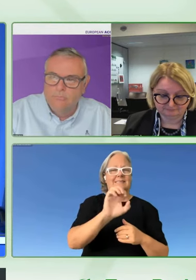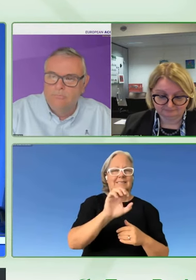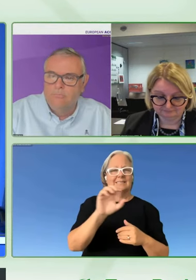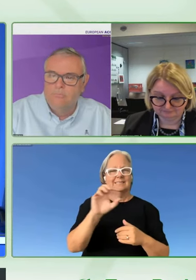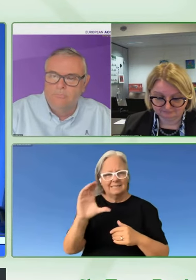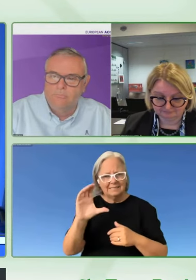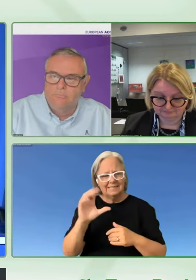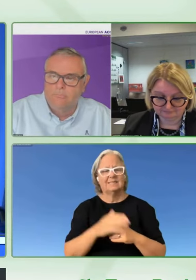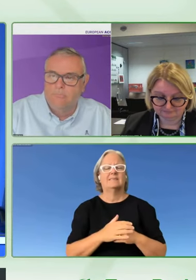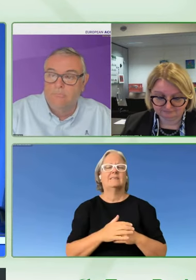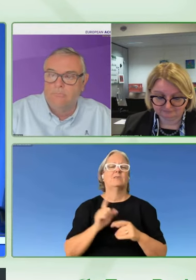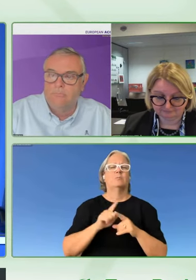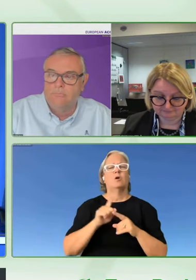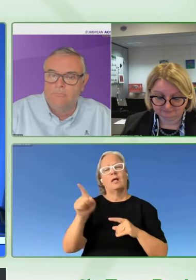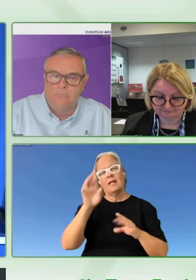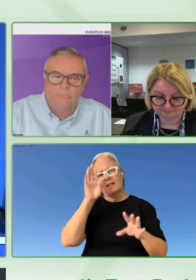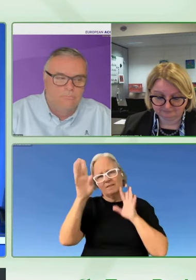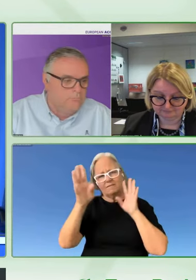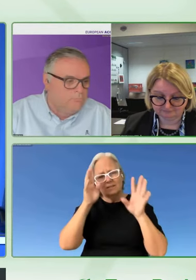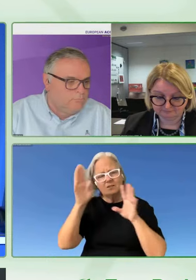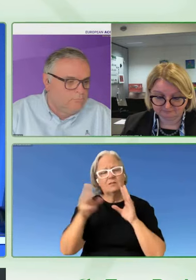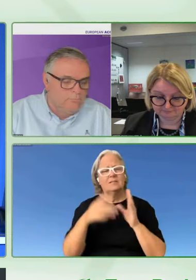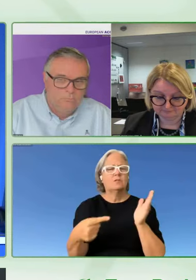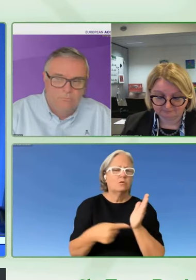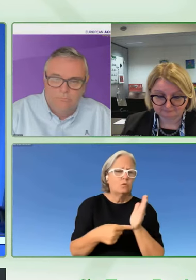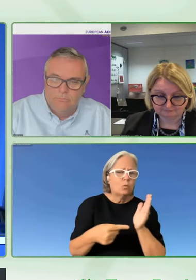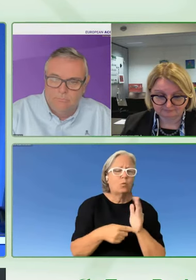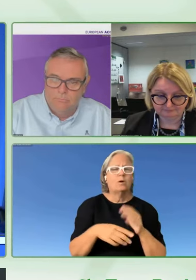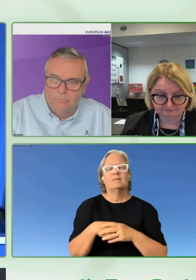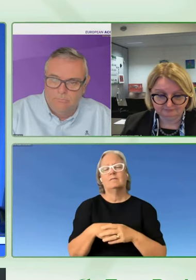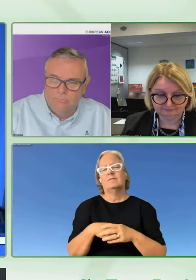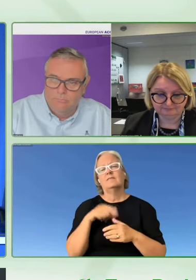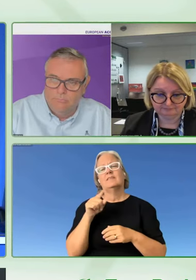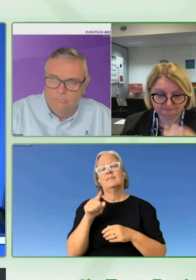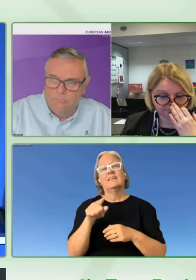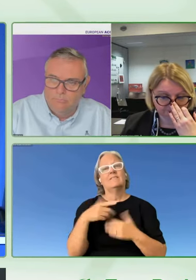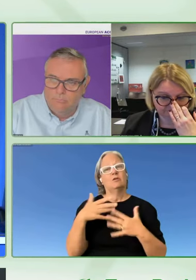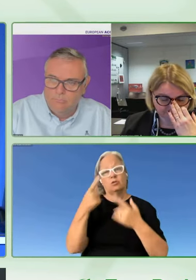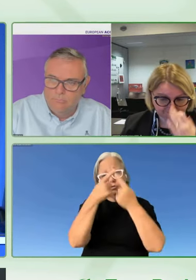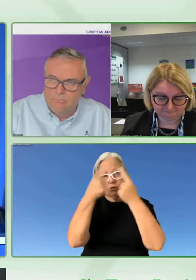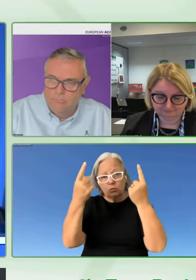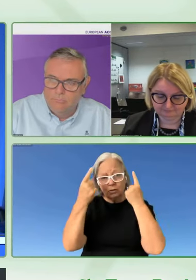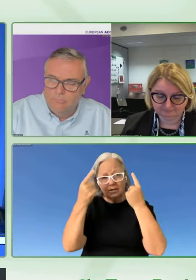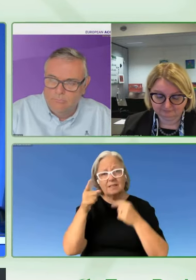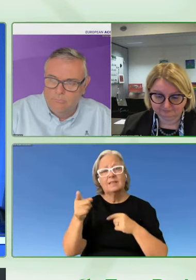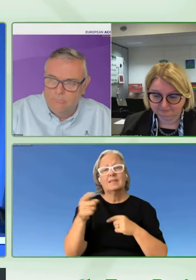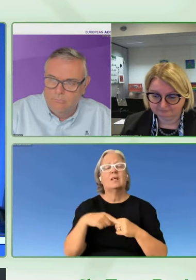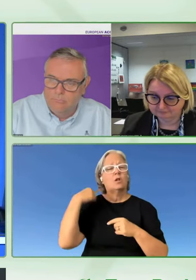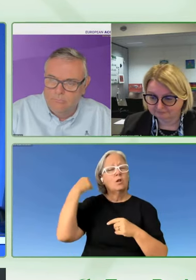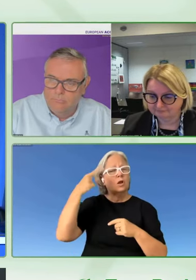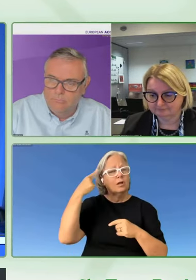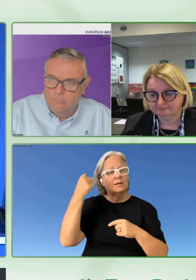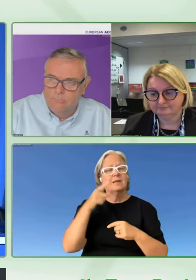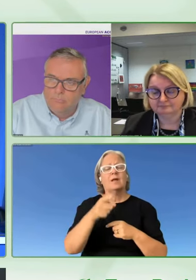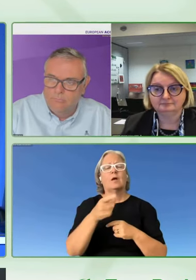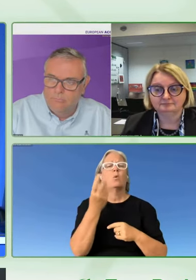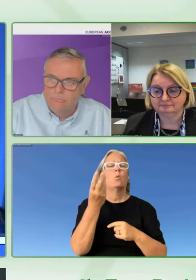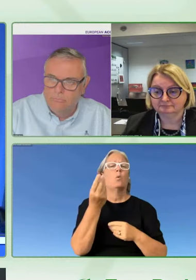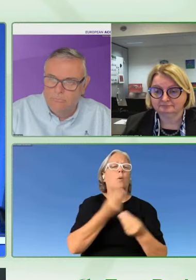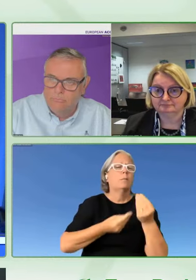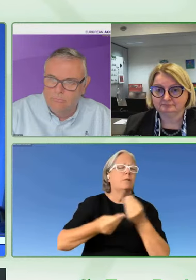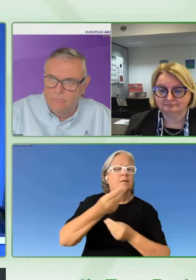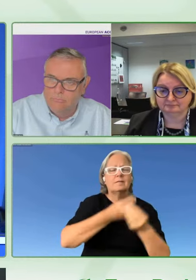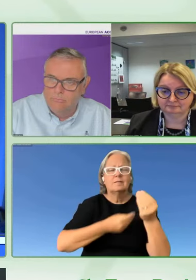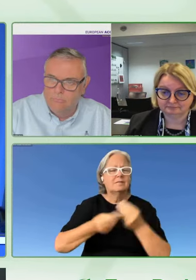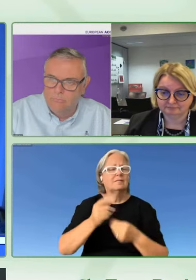Innovation and Technology Transfer Institutions, Stanford University, London School of Economics, and he is an expert in business management and